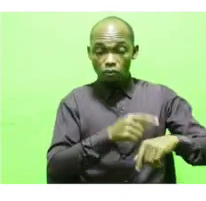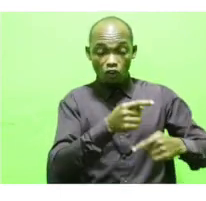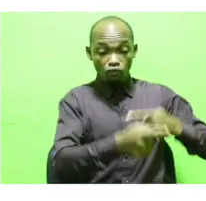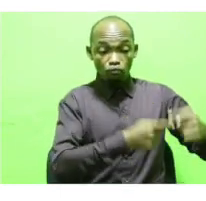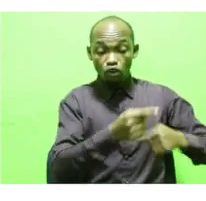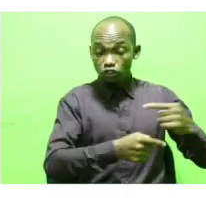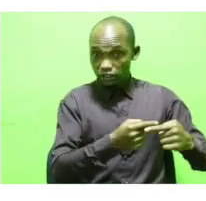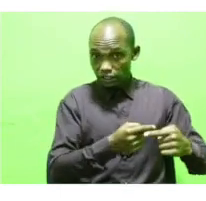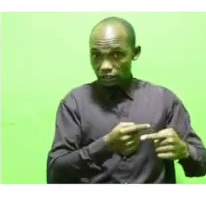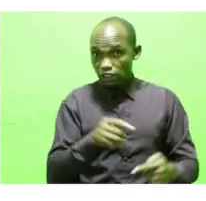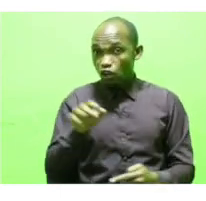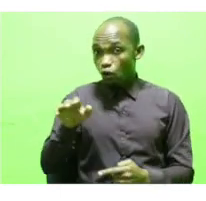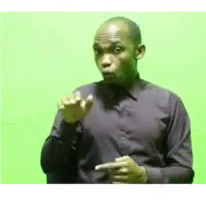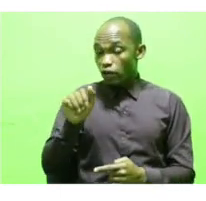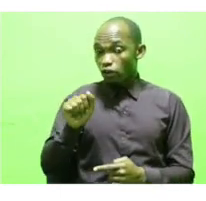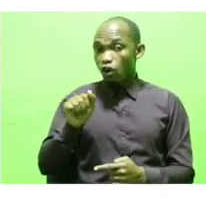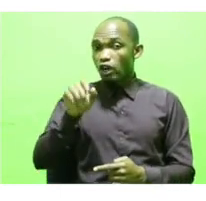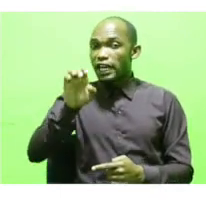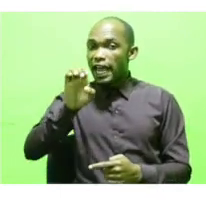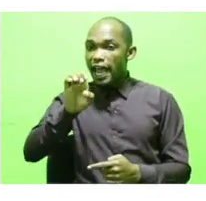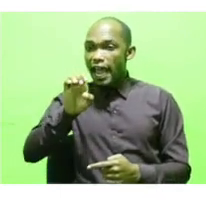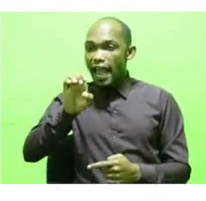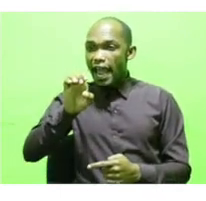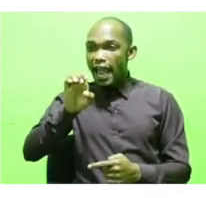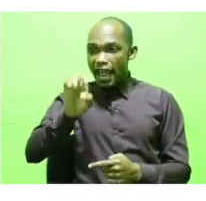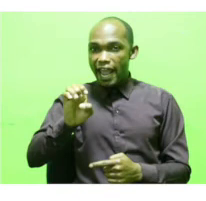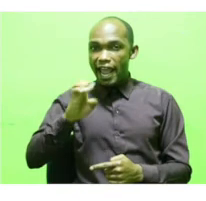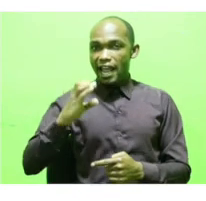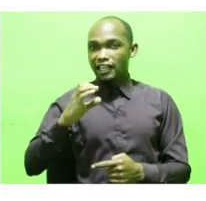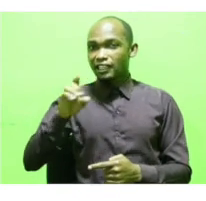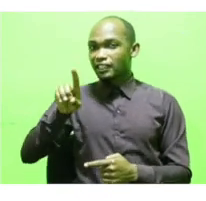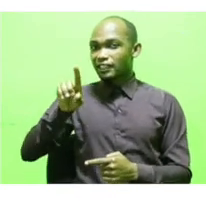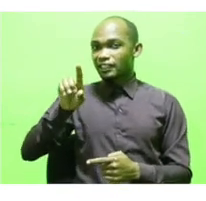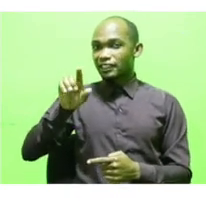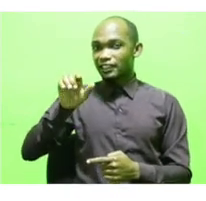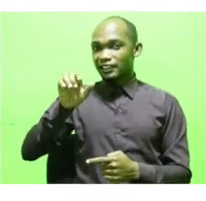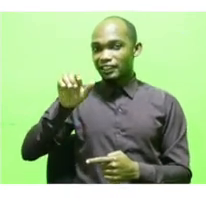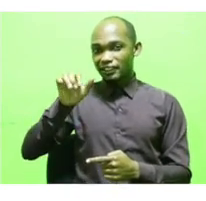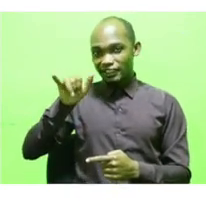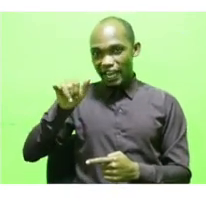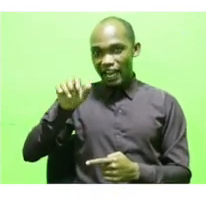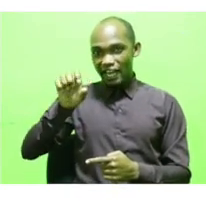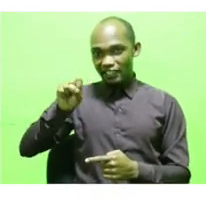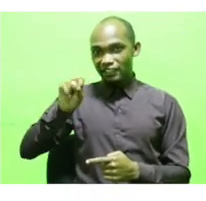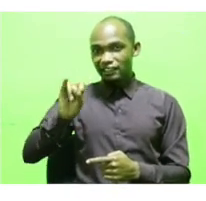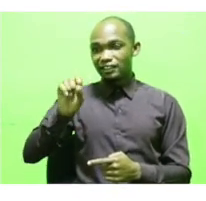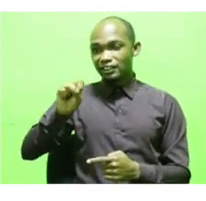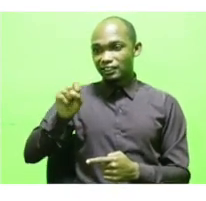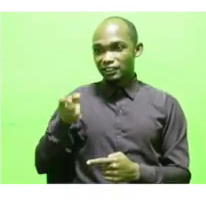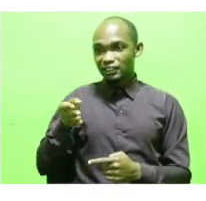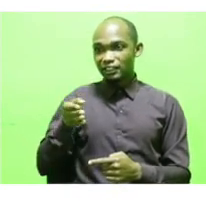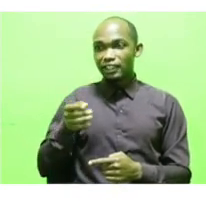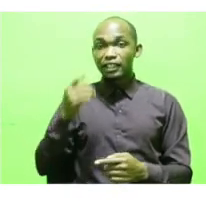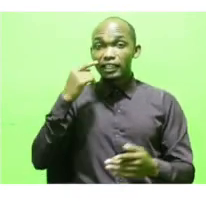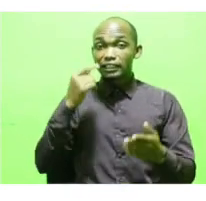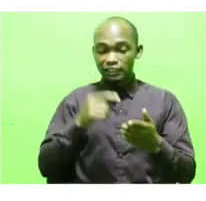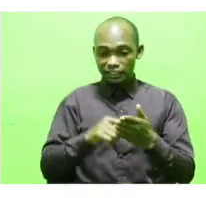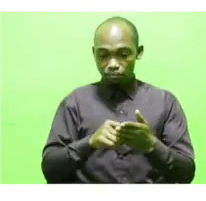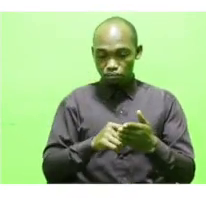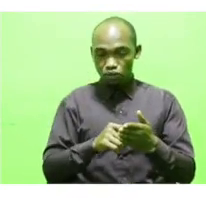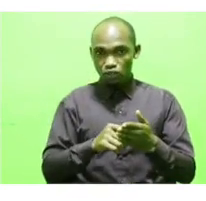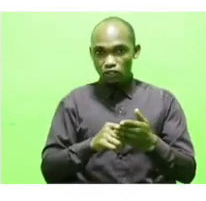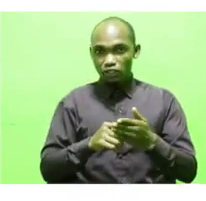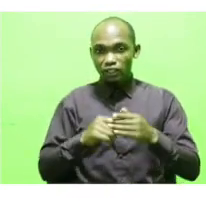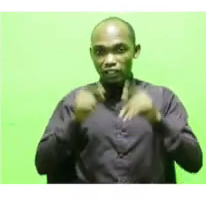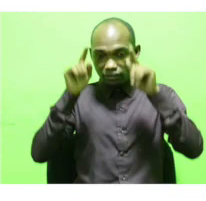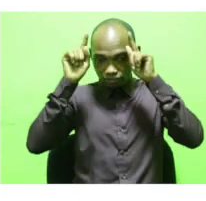this process is known as ecdysis. A good example is the beetle. The beetle undergoes ecdysis